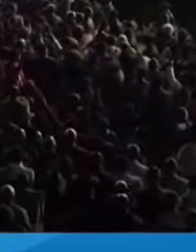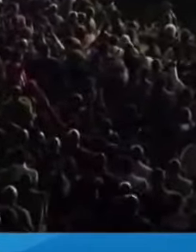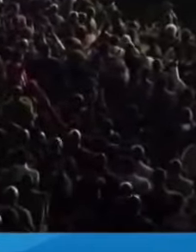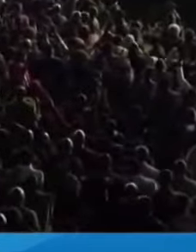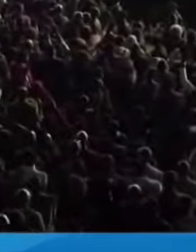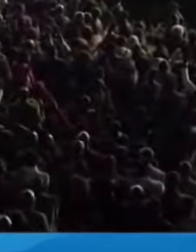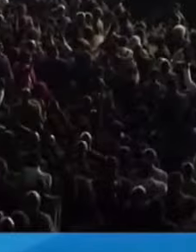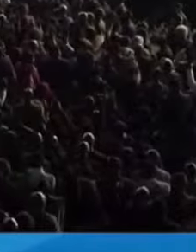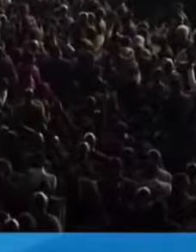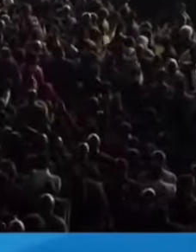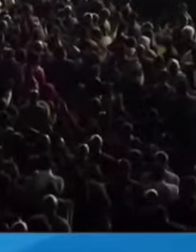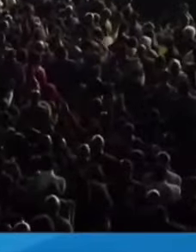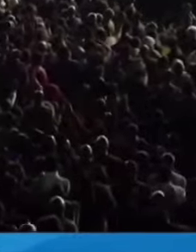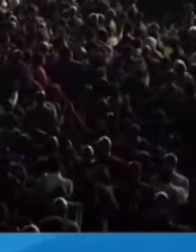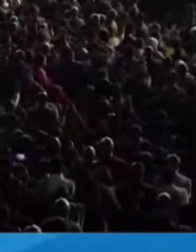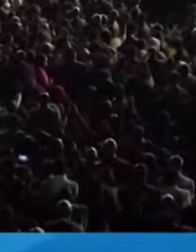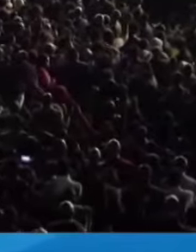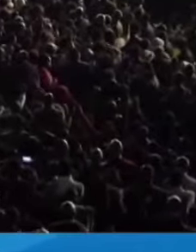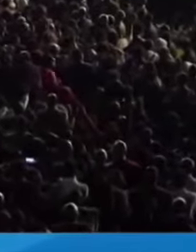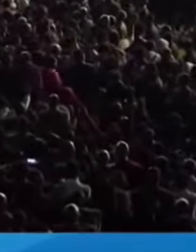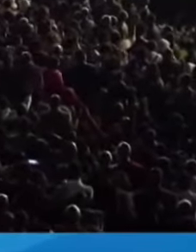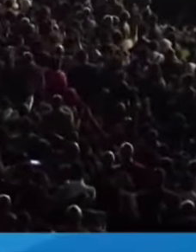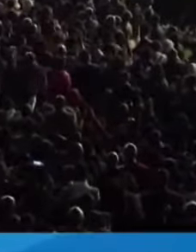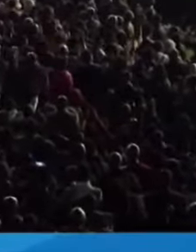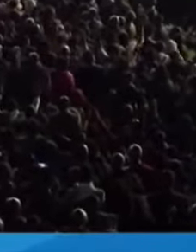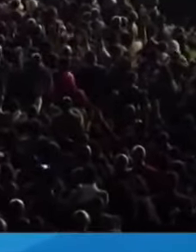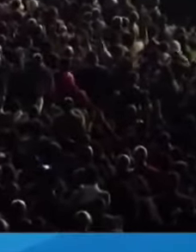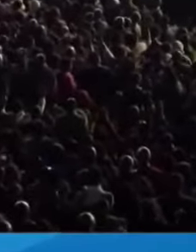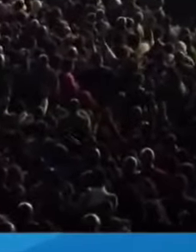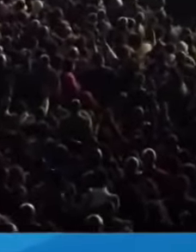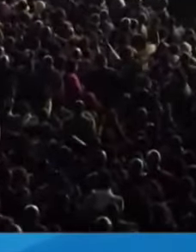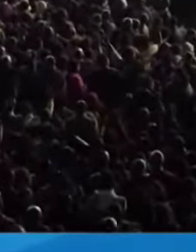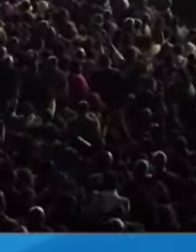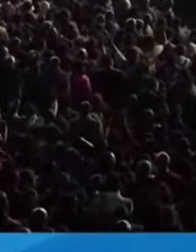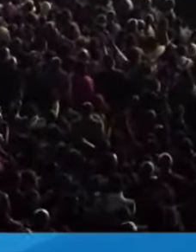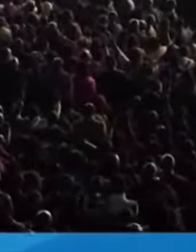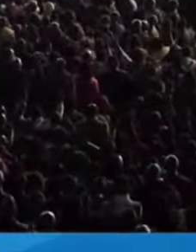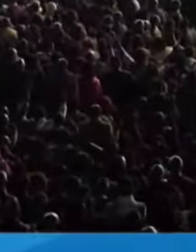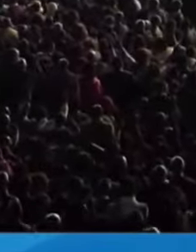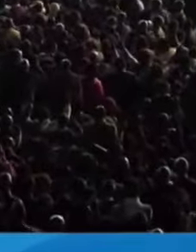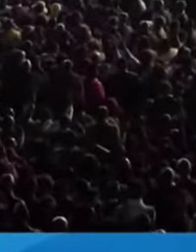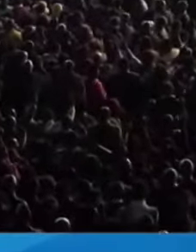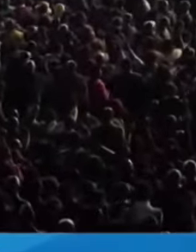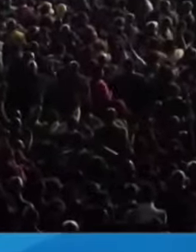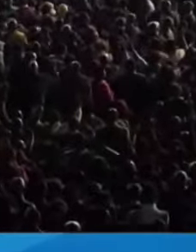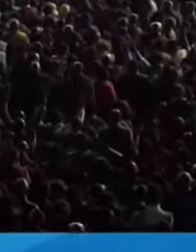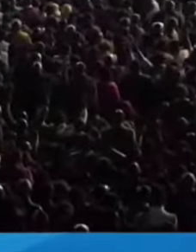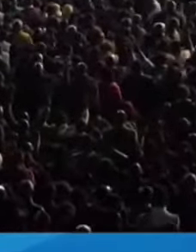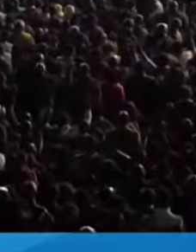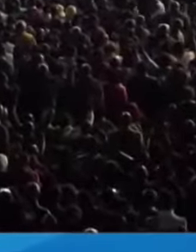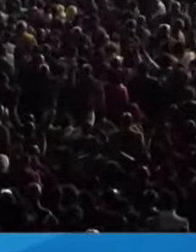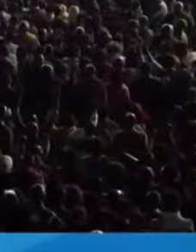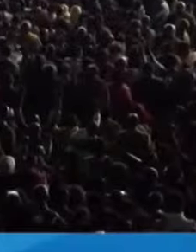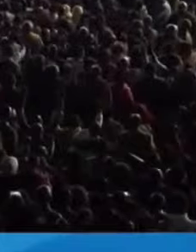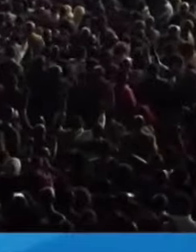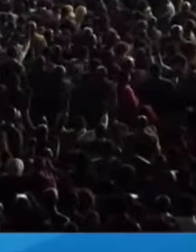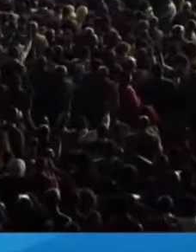Kenya no more losses Total